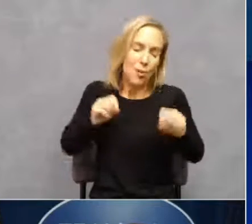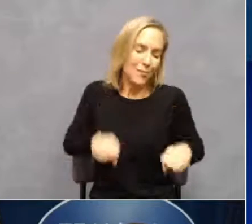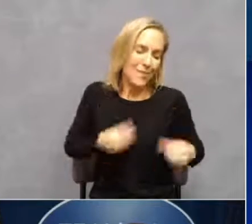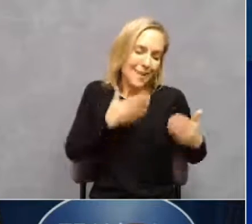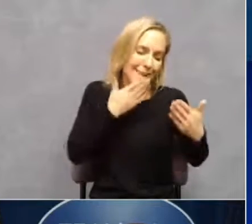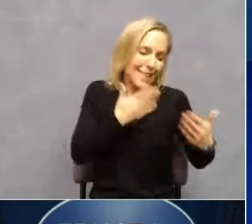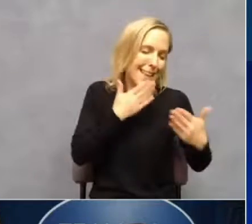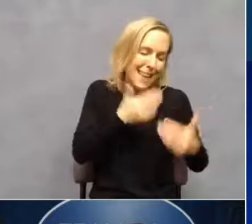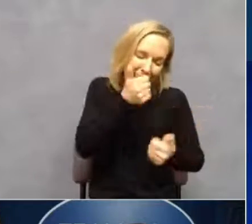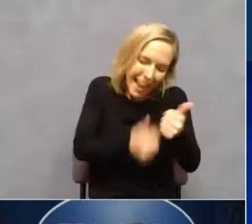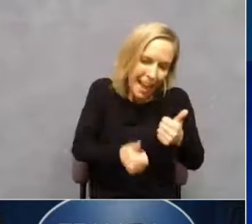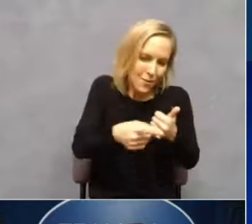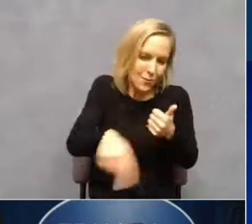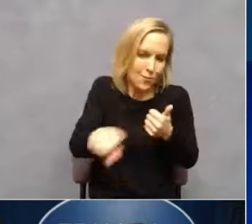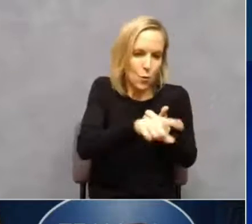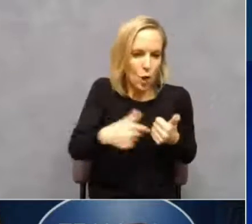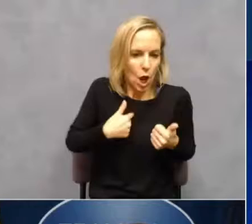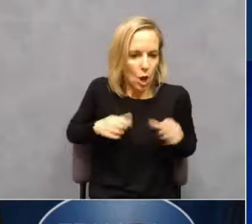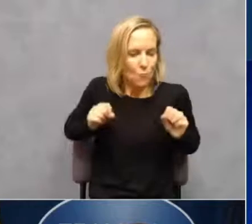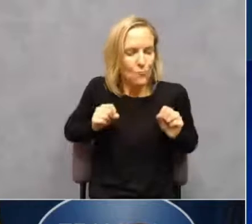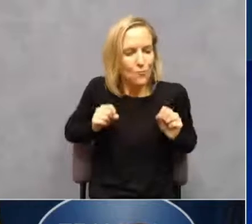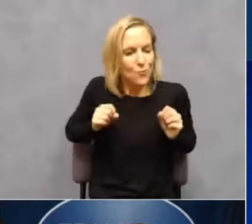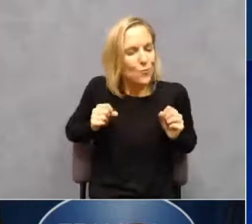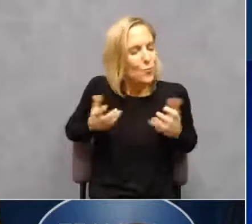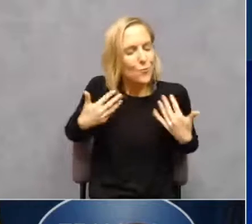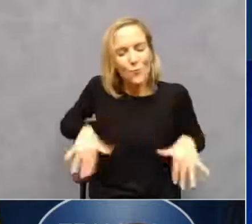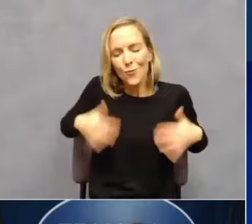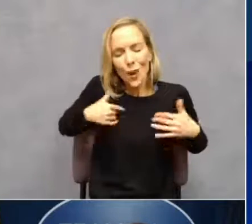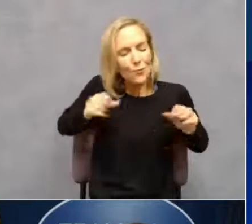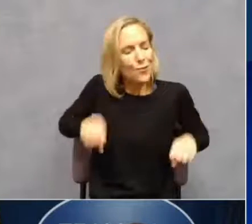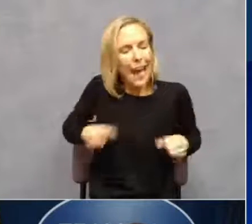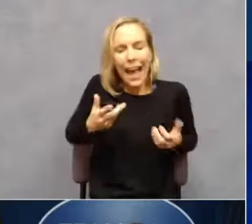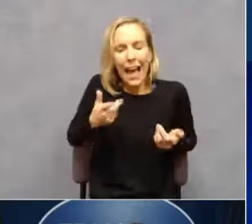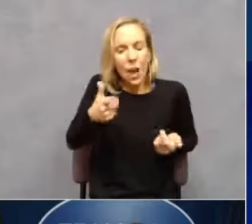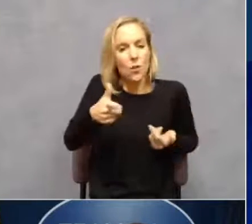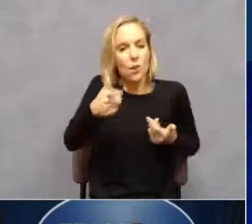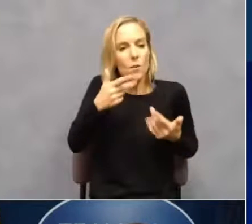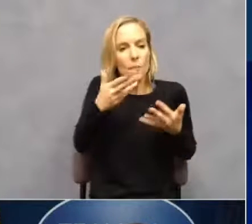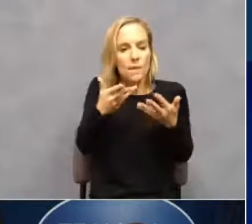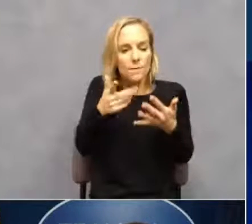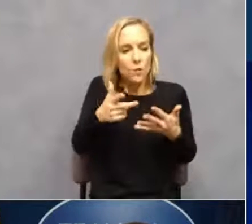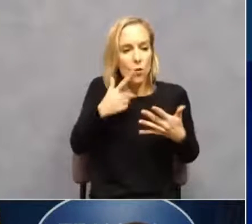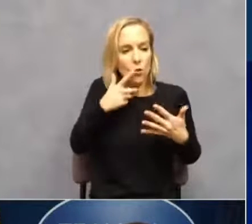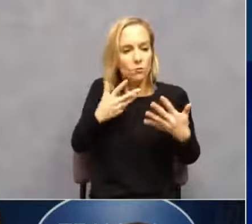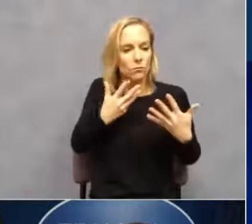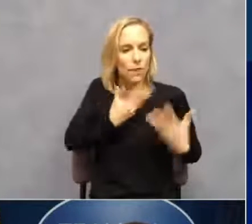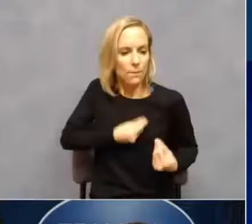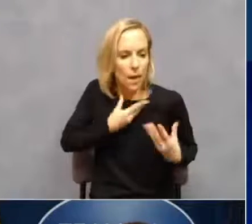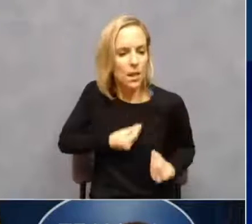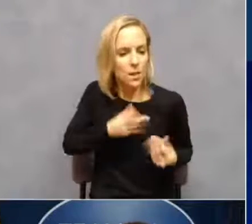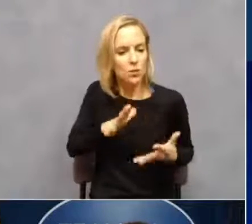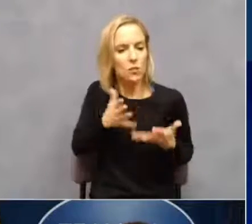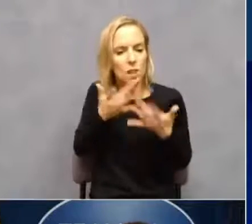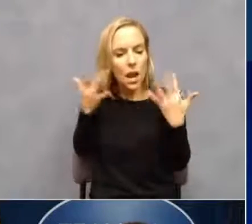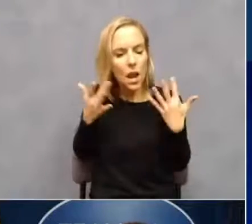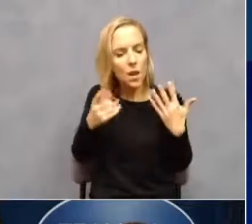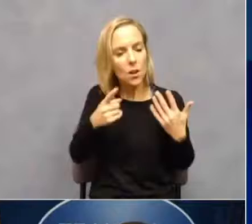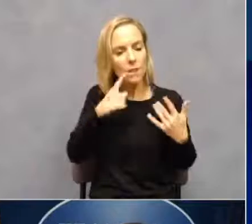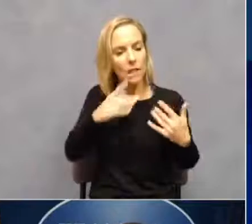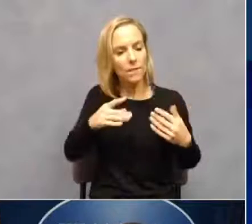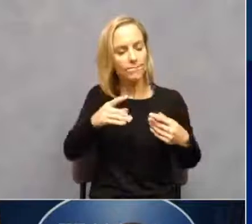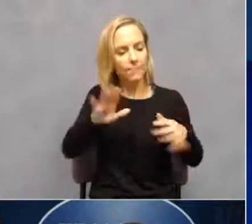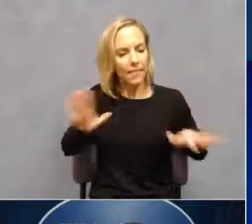you, I would. Your kindness that you showed me lifted me up and gave me the strength to go through this.